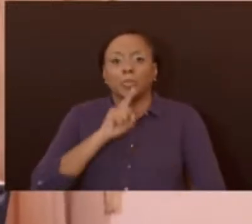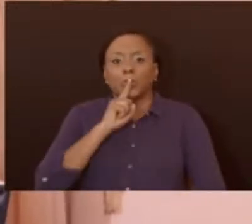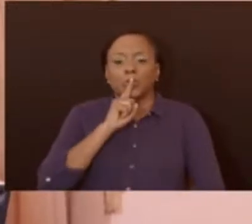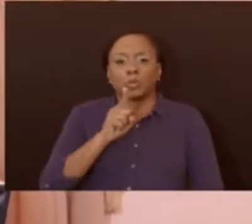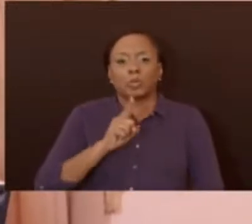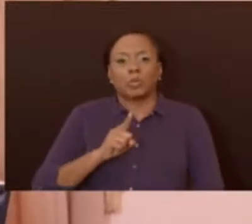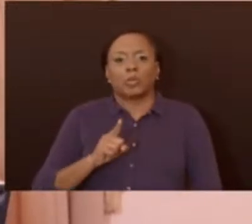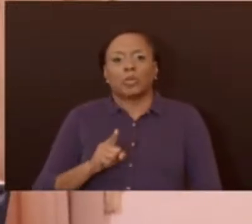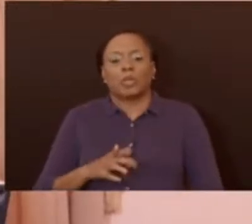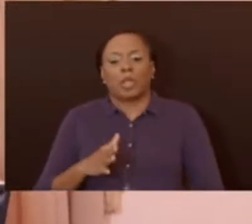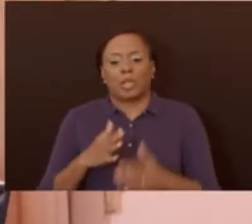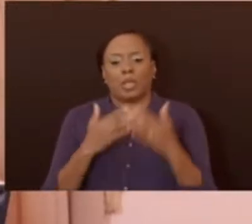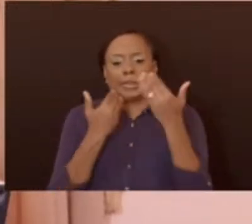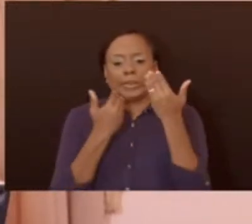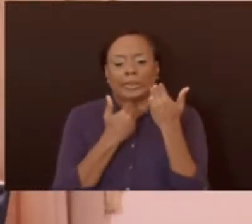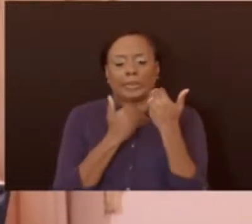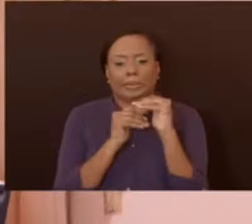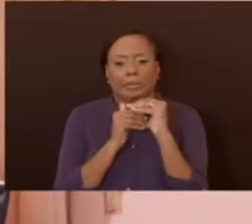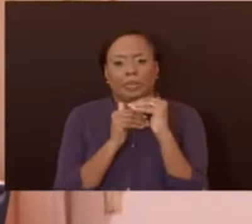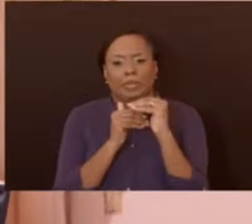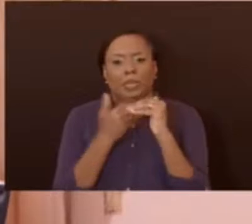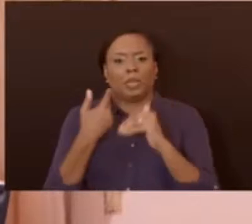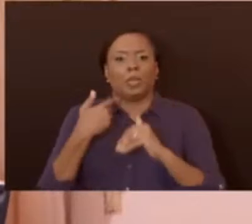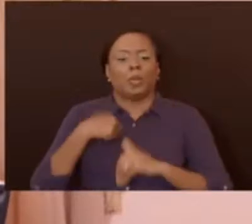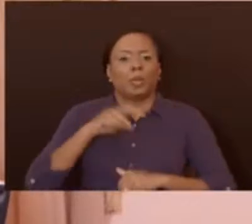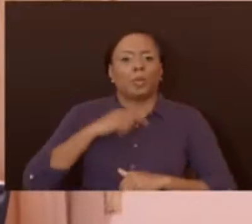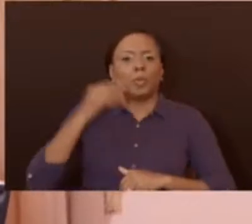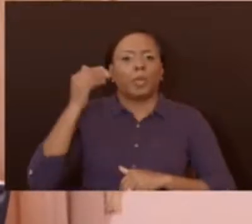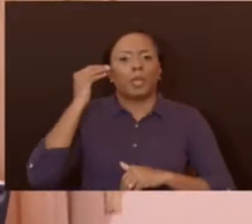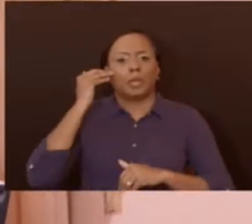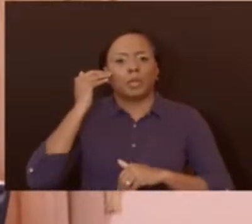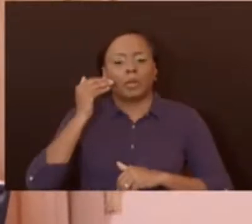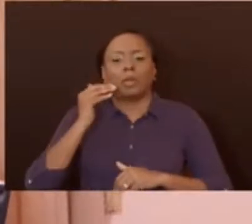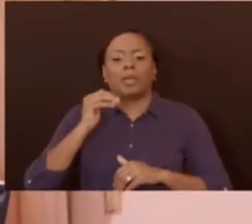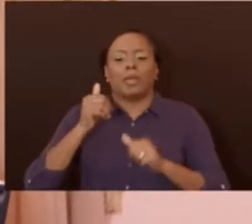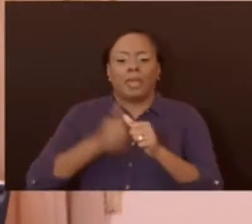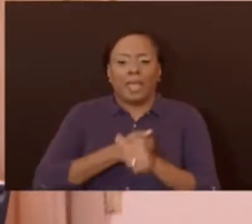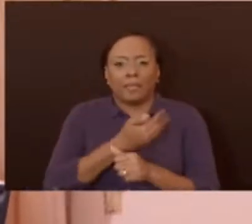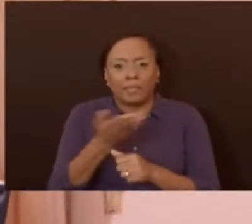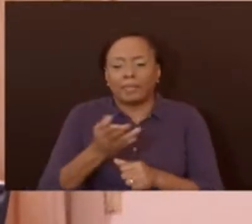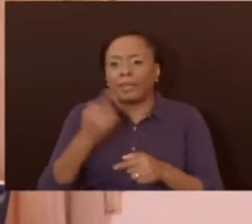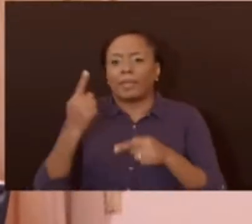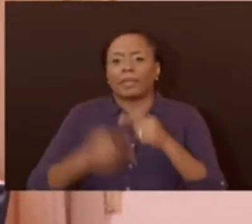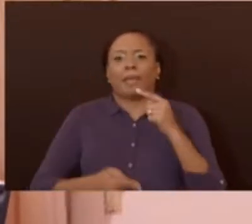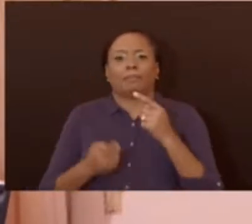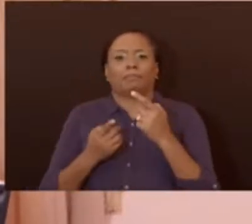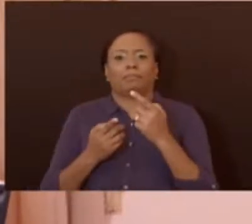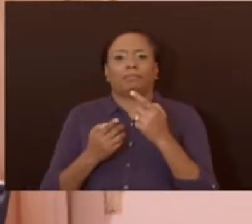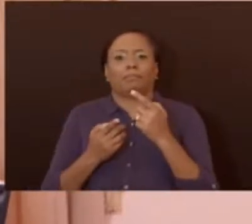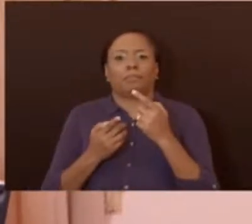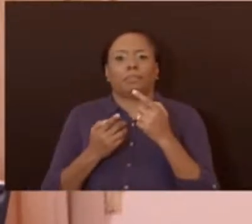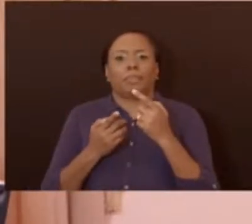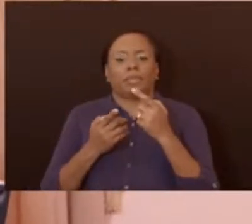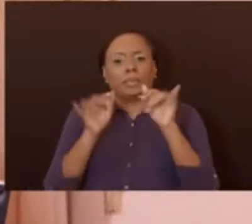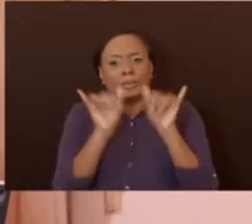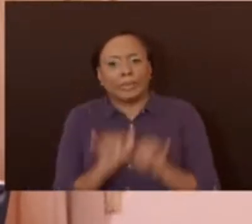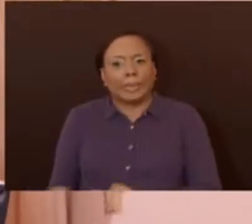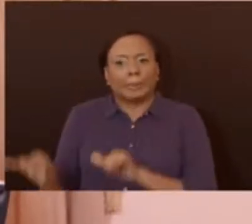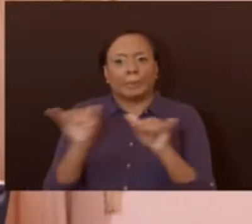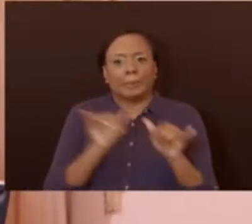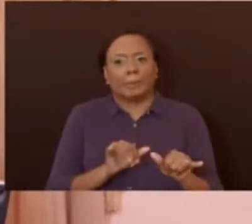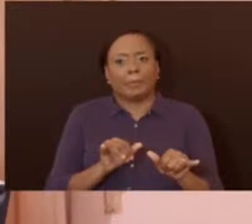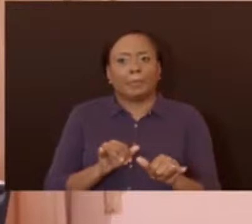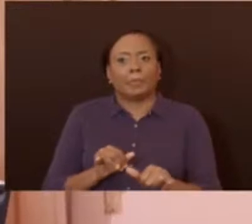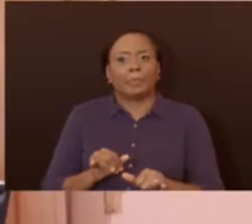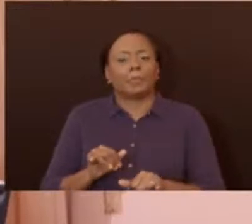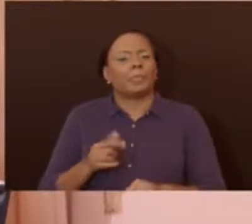a one-size-fits-all approach. At this point in time, but I suspect this will be the last time